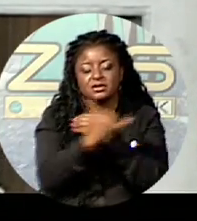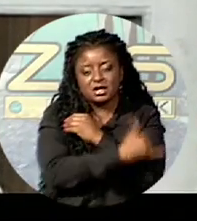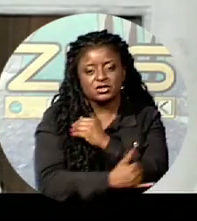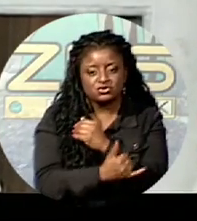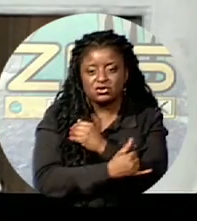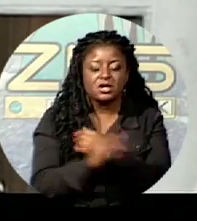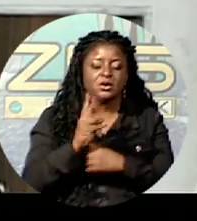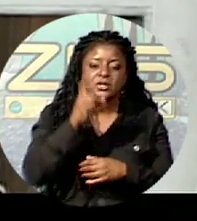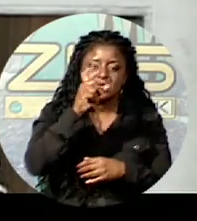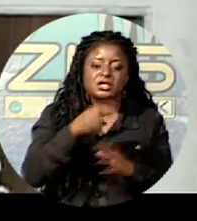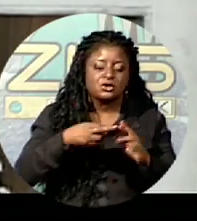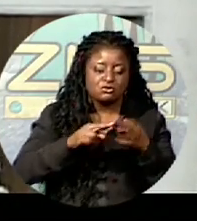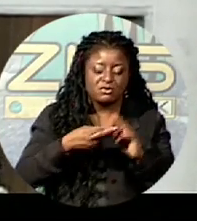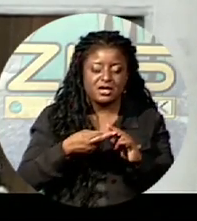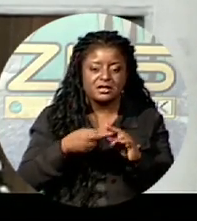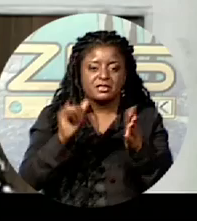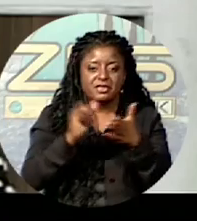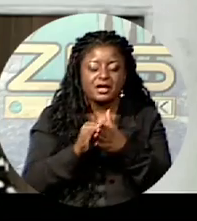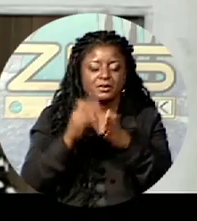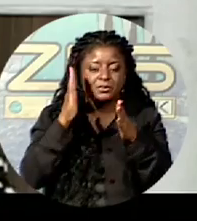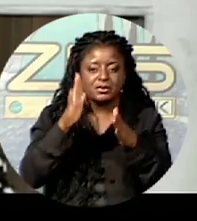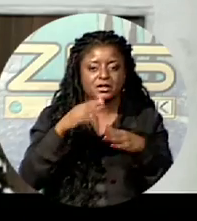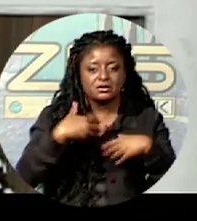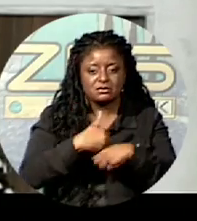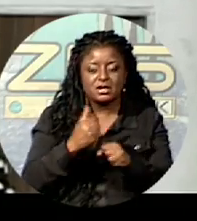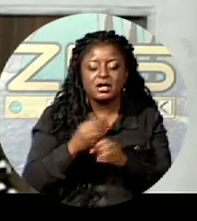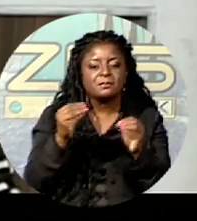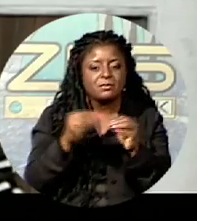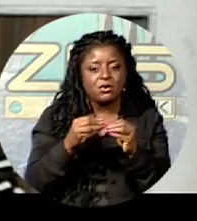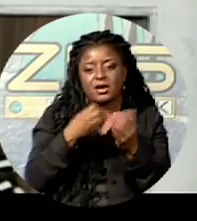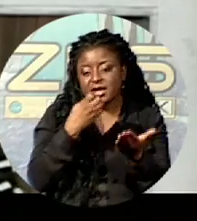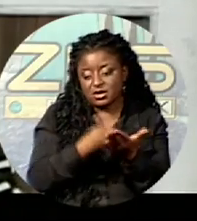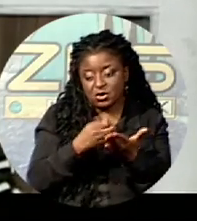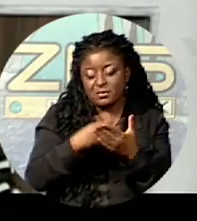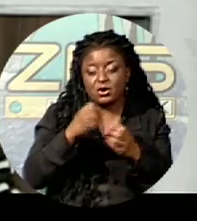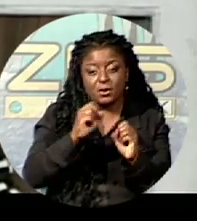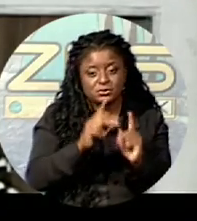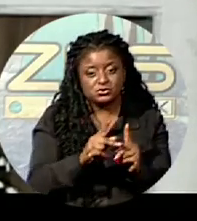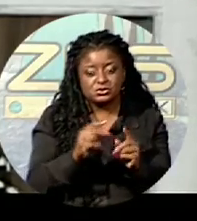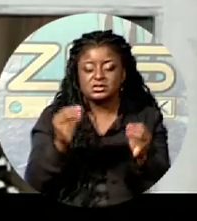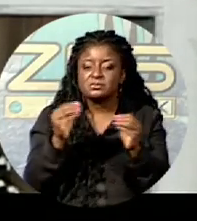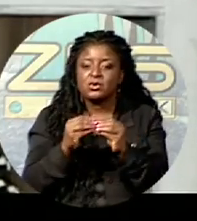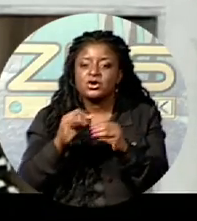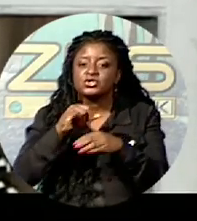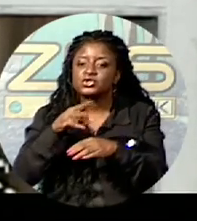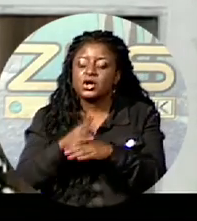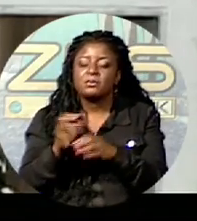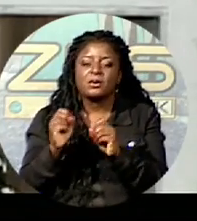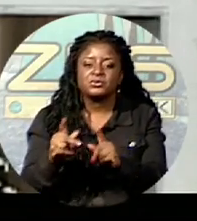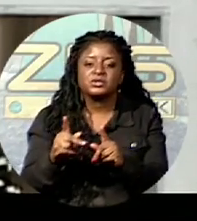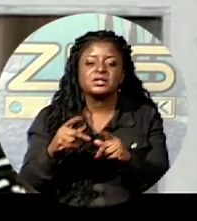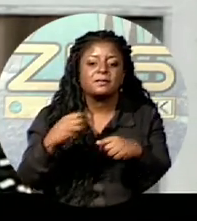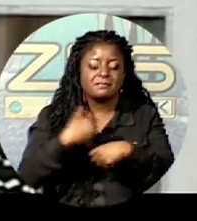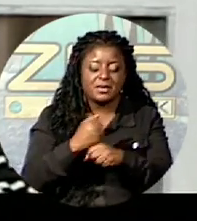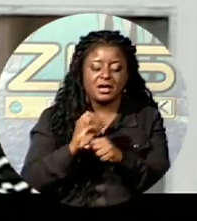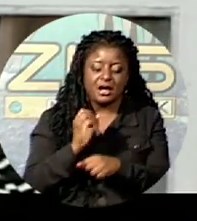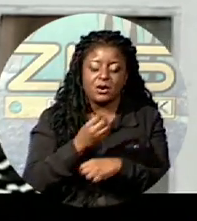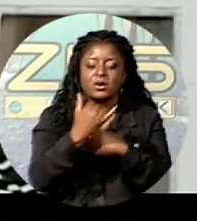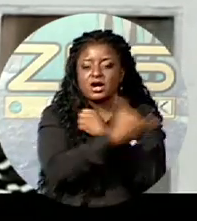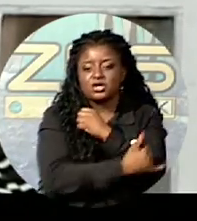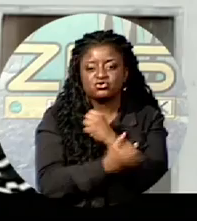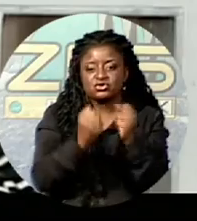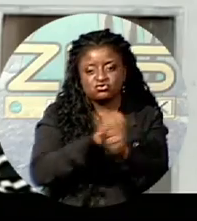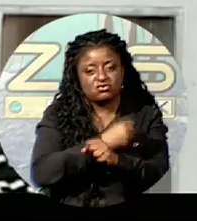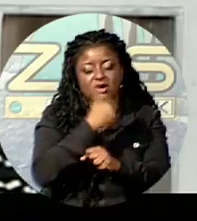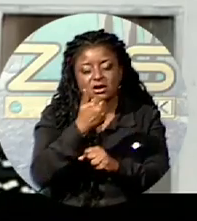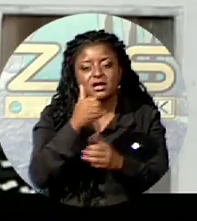to cause for more economic opportunities, more job opportunities, and it's going to make our country stronger. So that's what's imperative, and